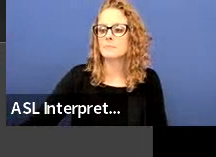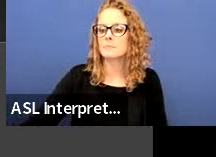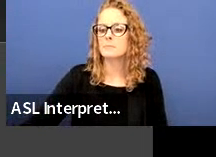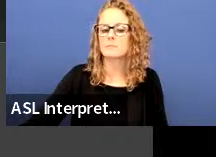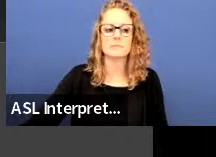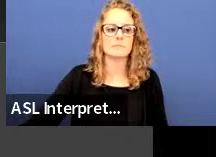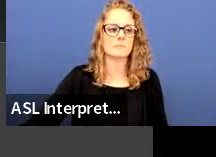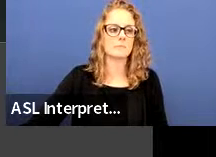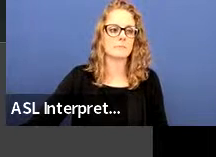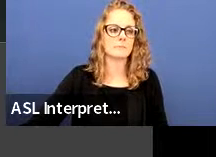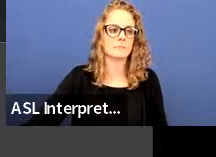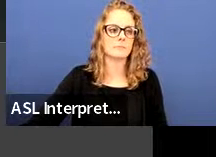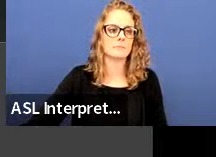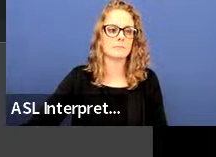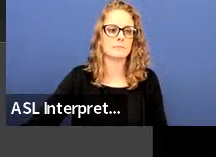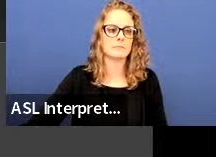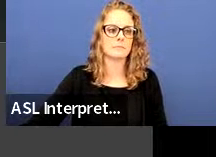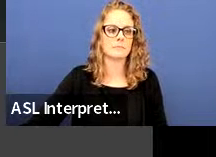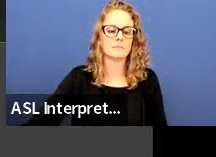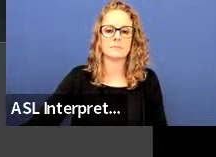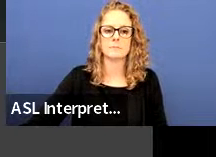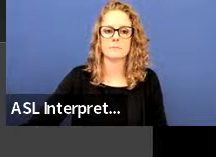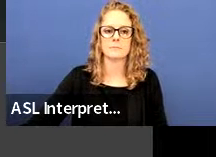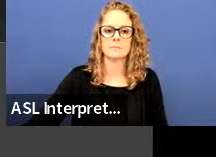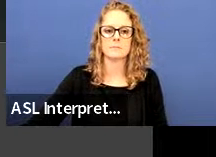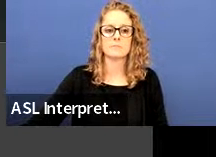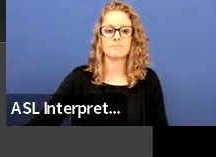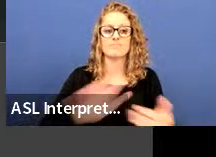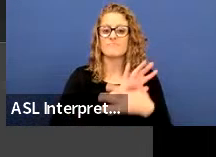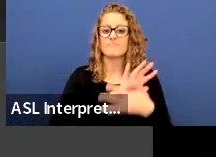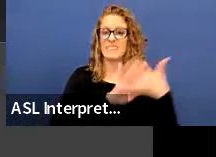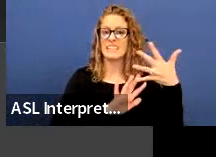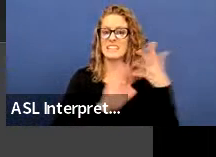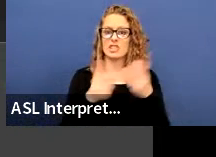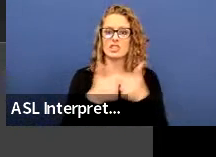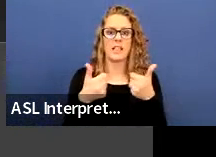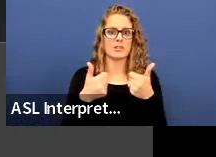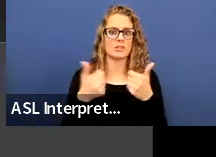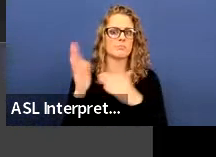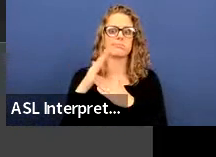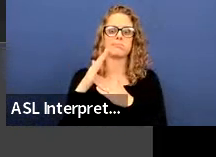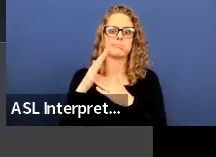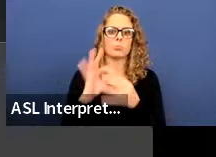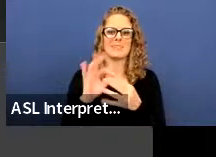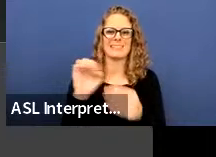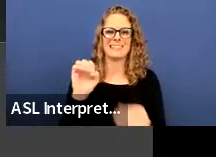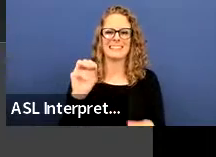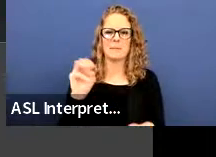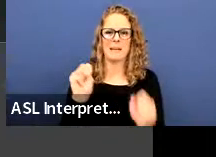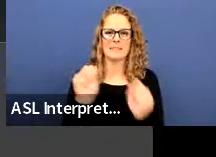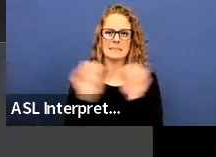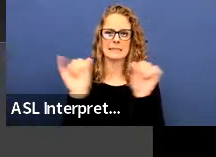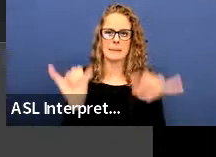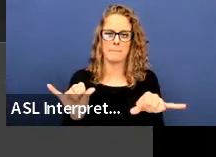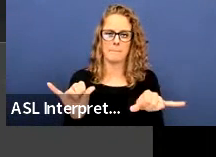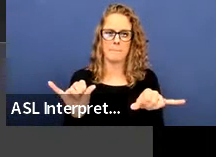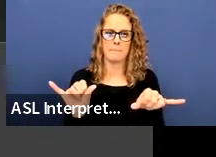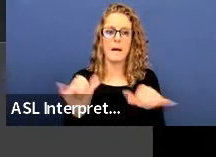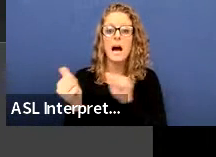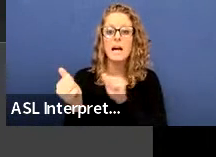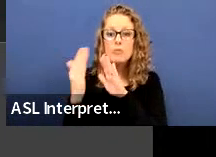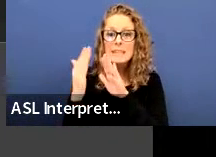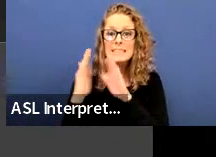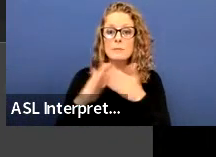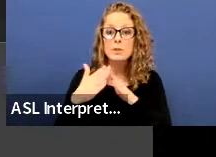So these are the biggest challenges facing the EMS system. Addressing community needs. So we want to make sure, again,